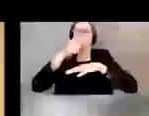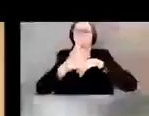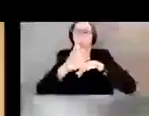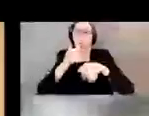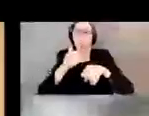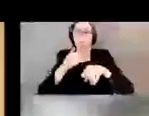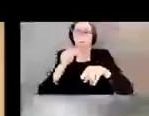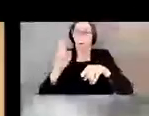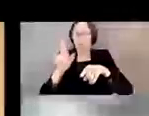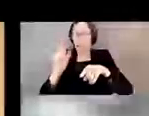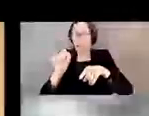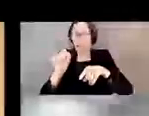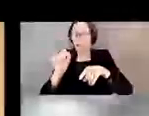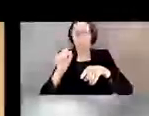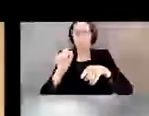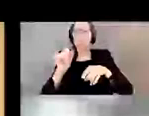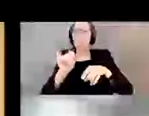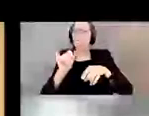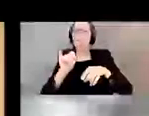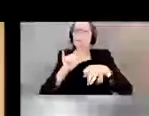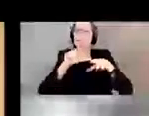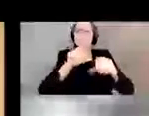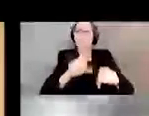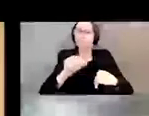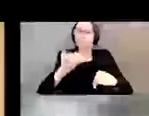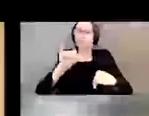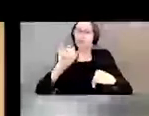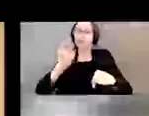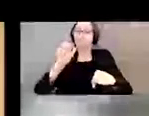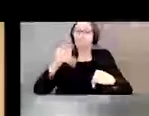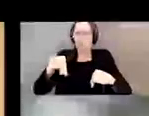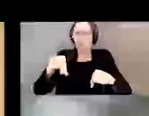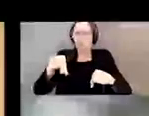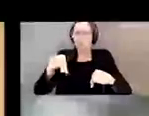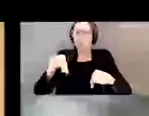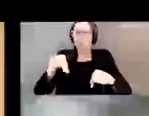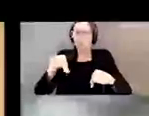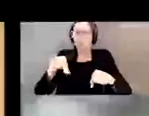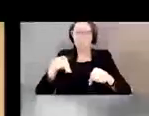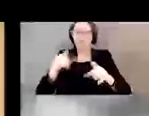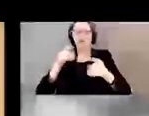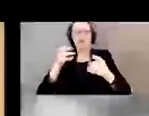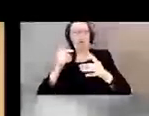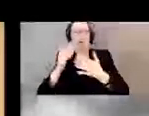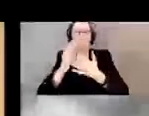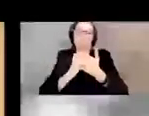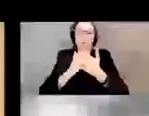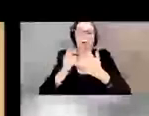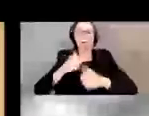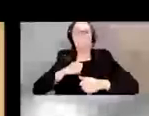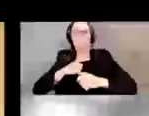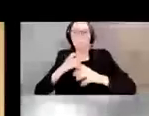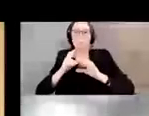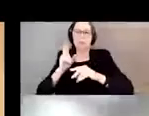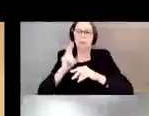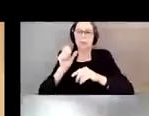United States also invades Iraq shortly thereafter. And a chunk of the military force that the